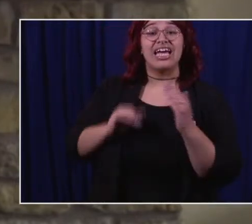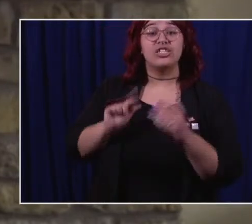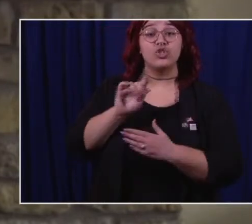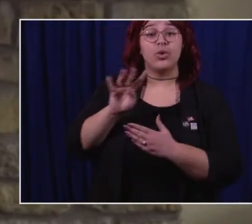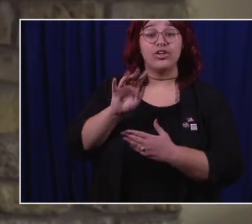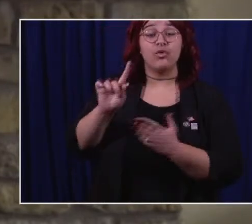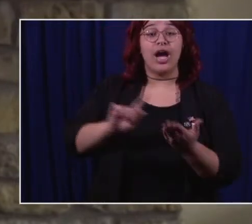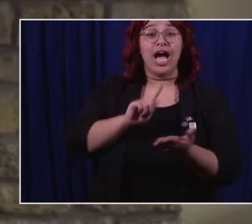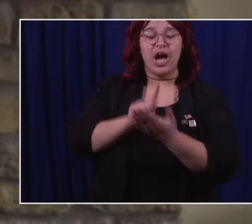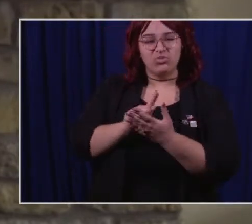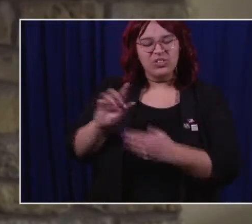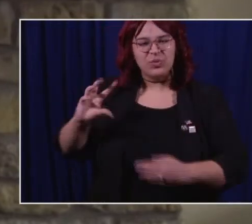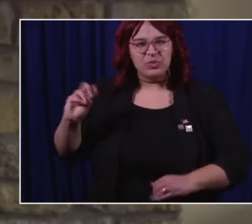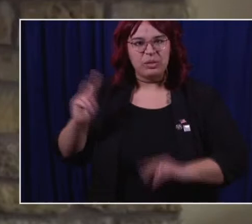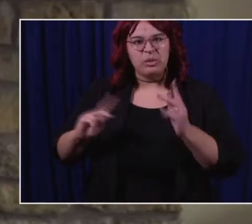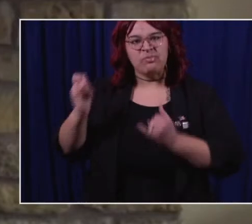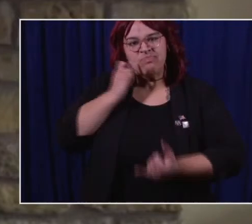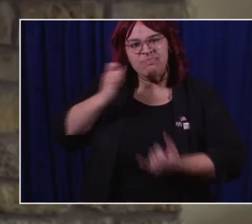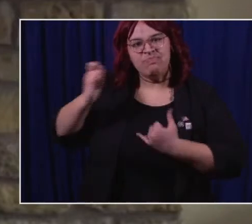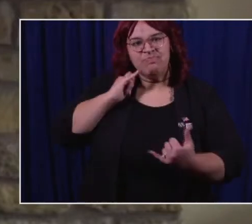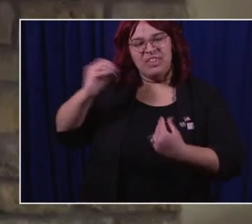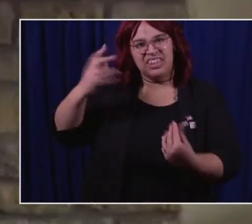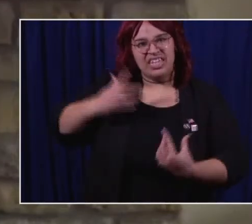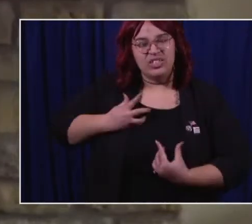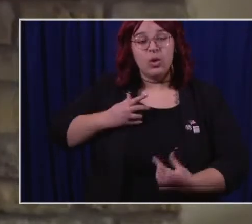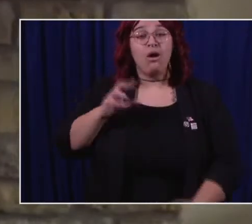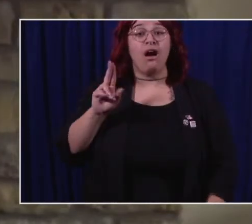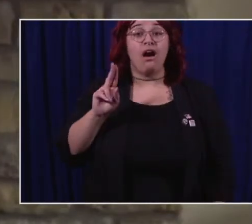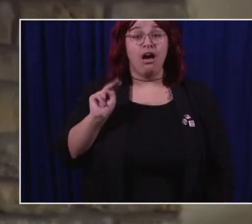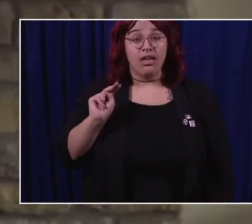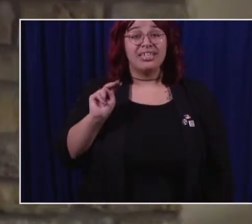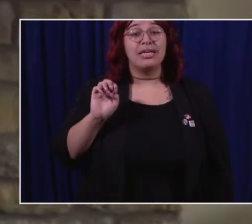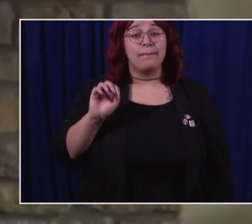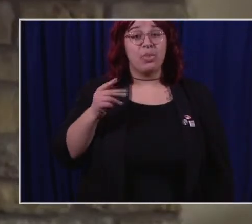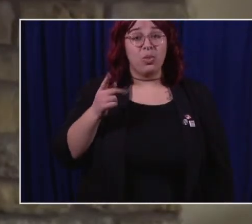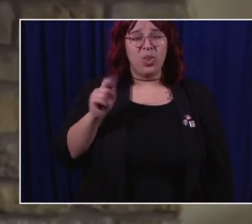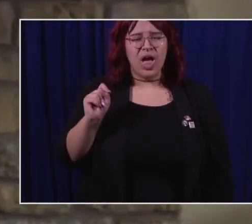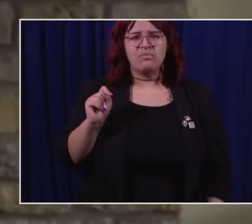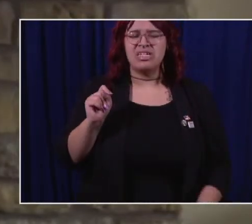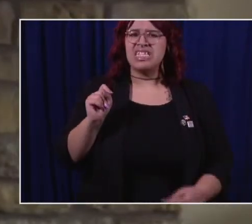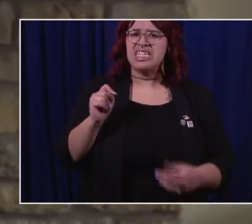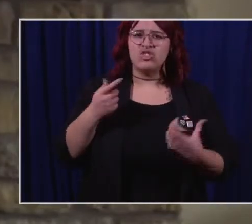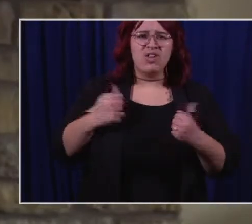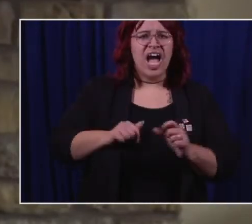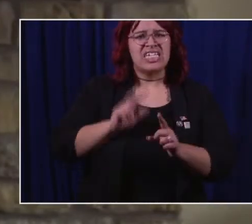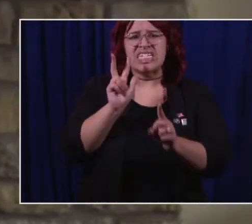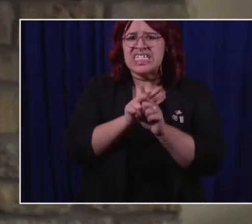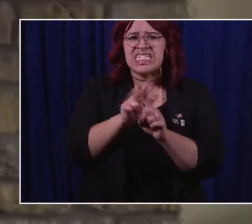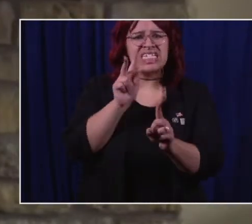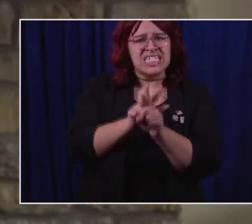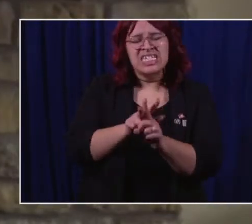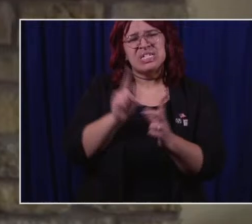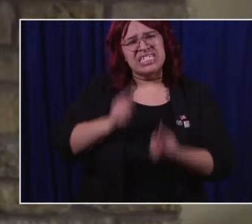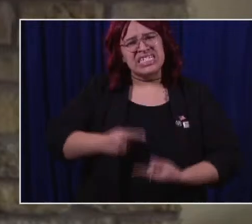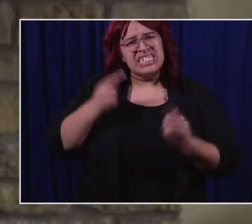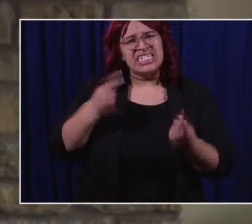about unemployment concerns. Many frustrated they can't get through to Job and Family Services with their questions. What should they do if they can't get through or